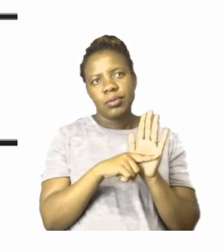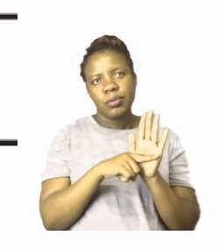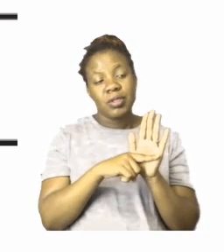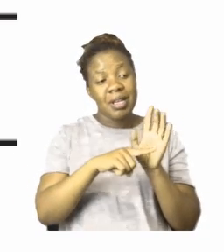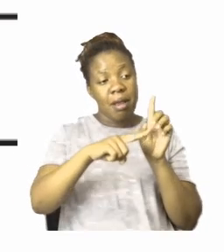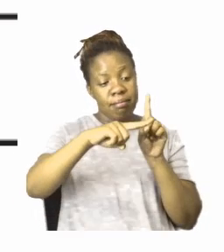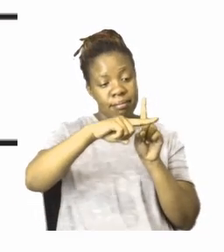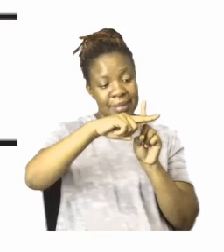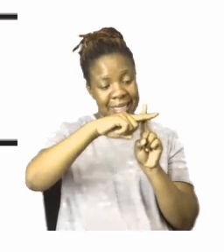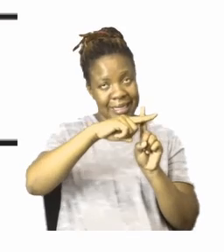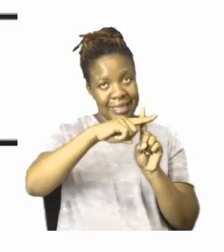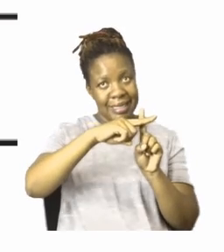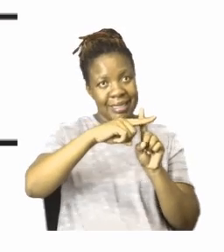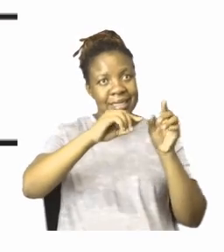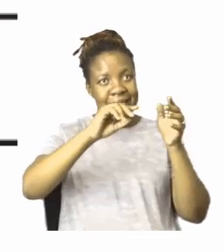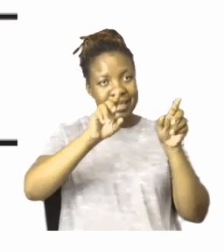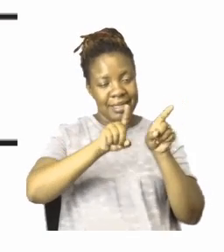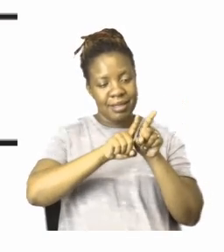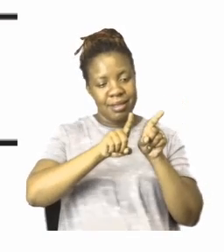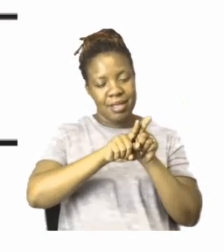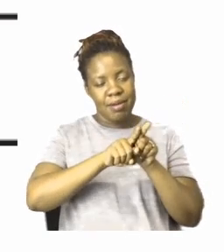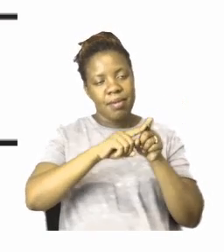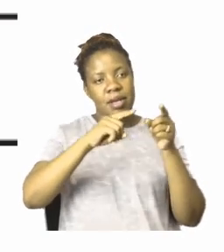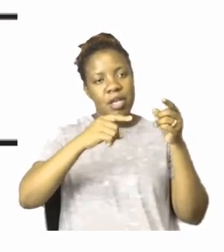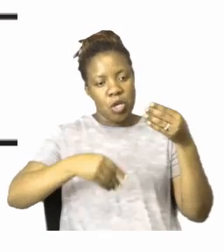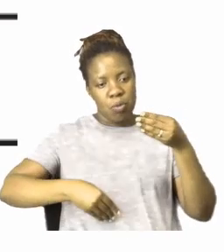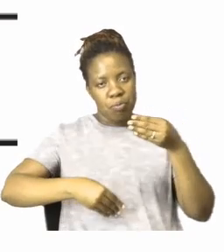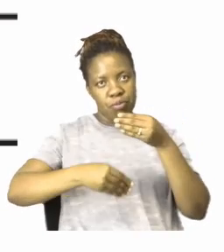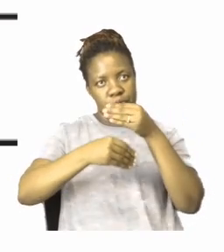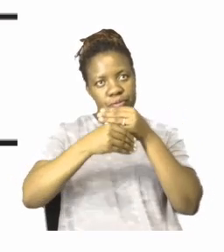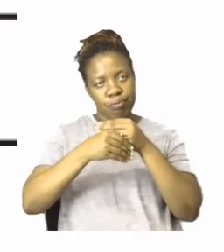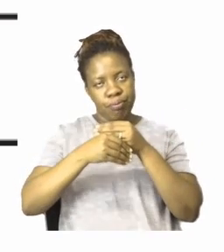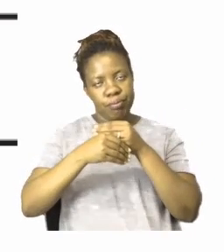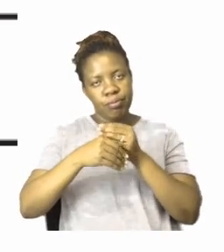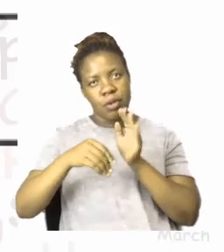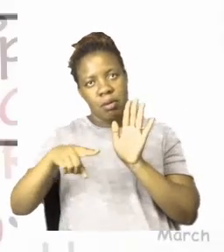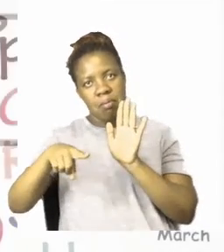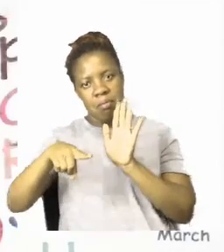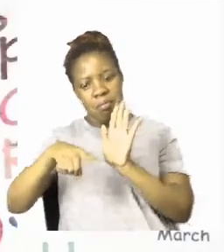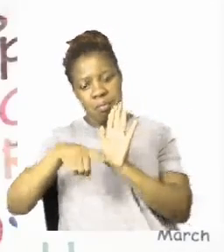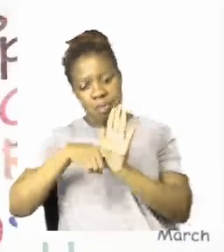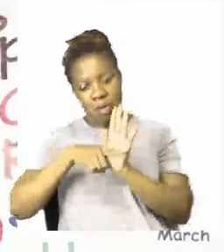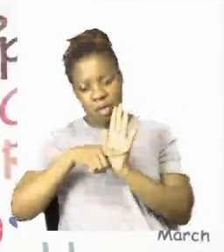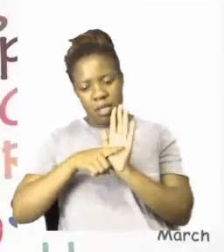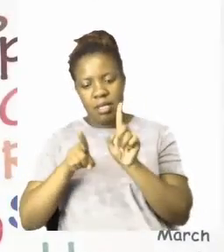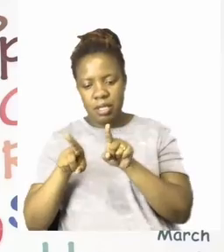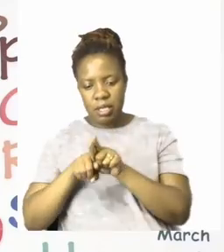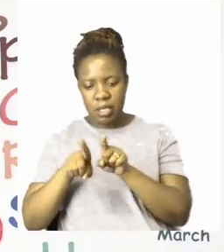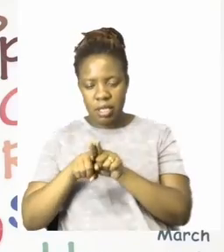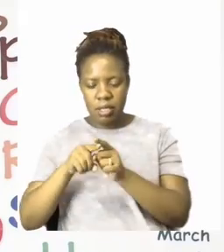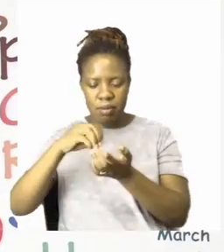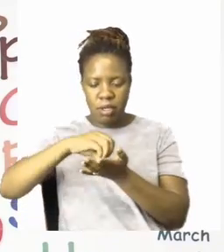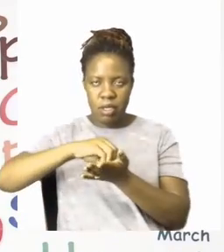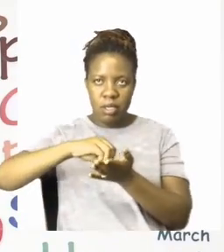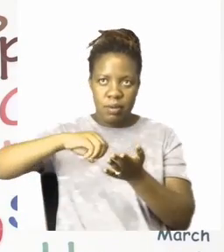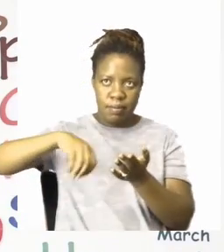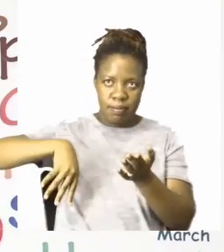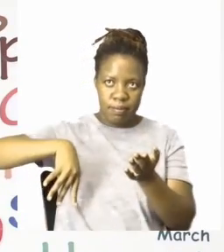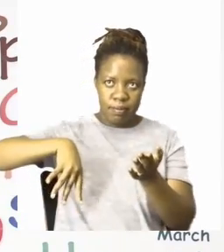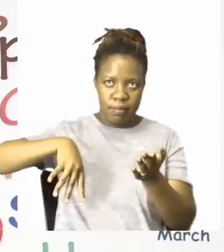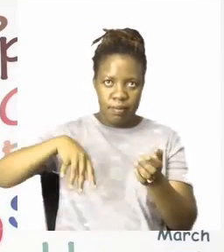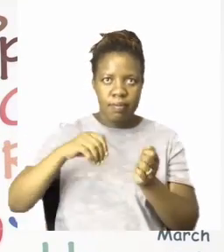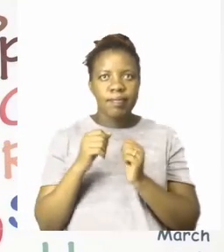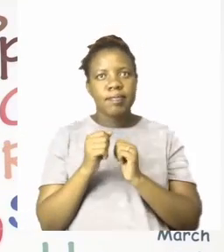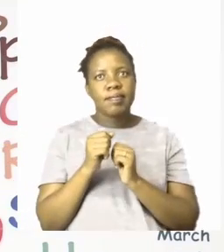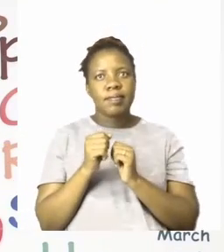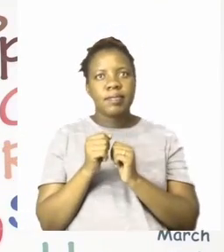sums. Now I've done 2 examples with you, the first 2 examples. So the one plus sum and